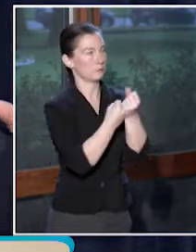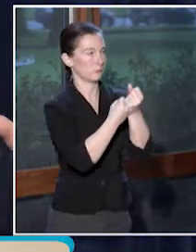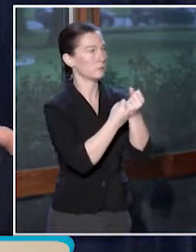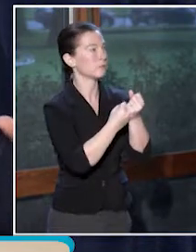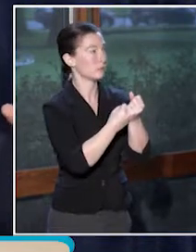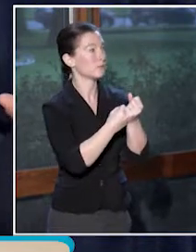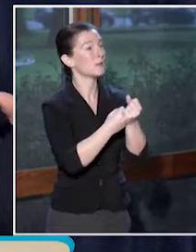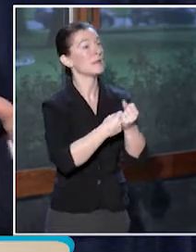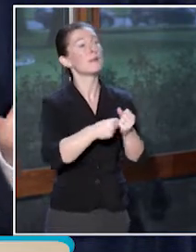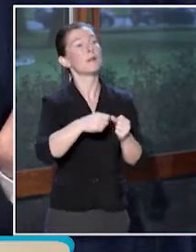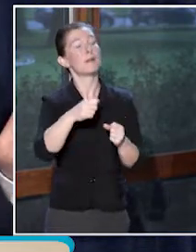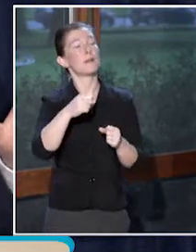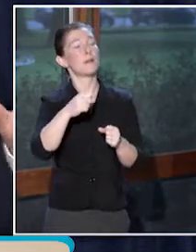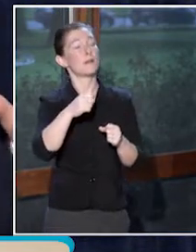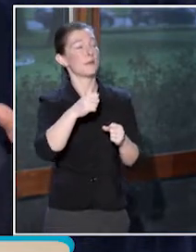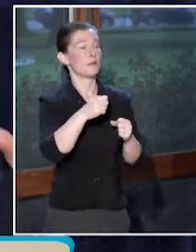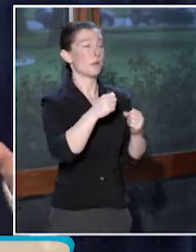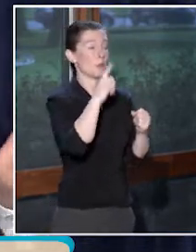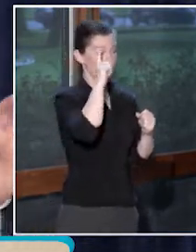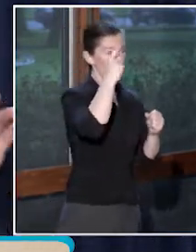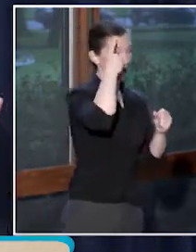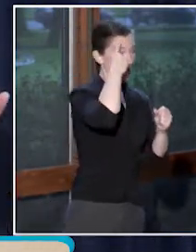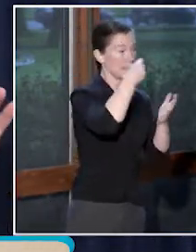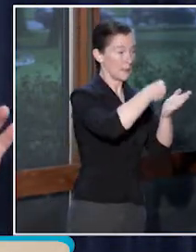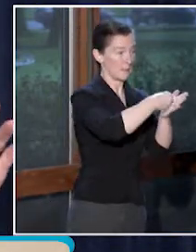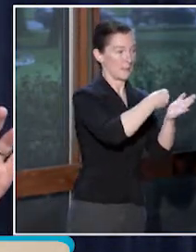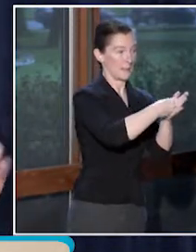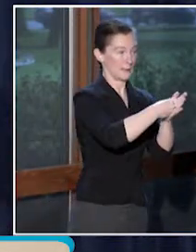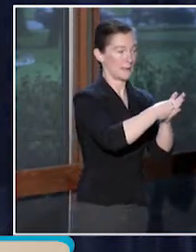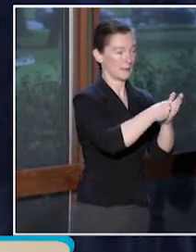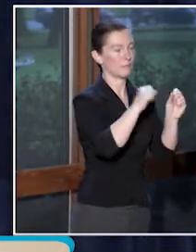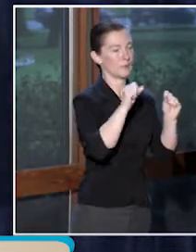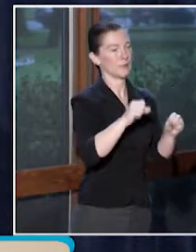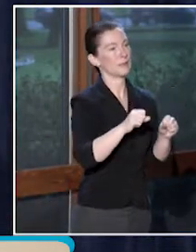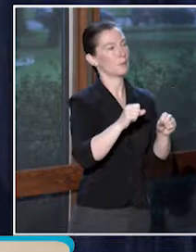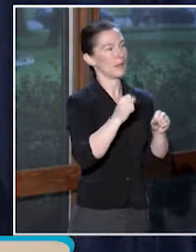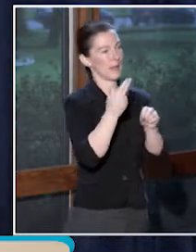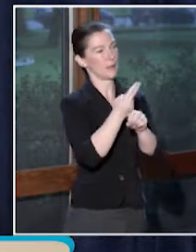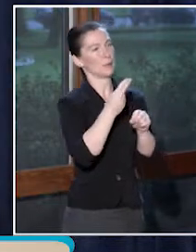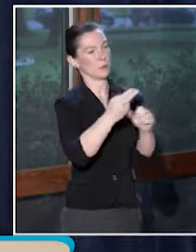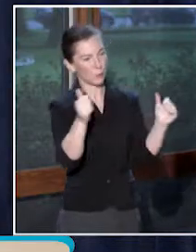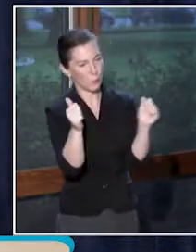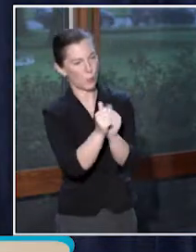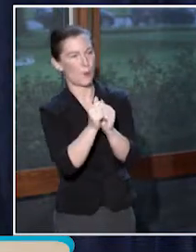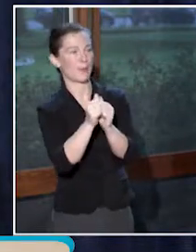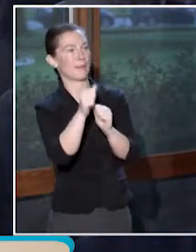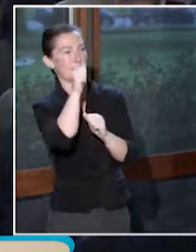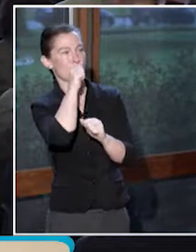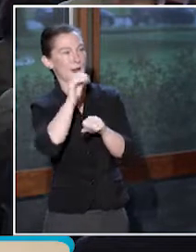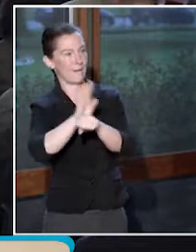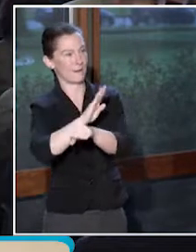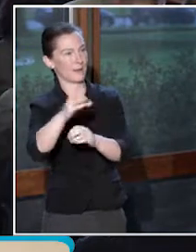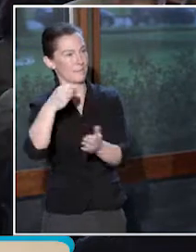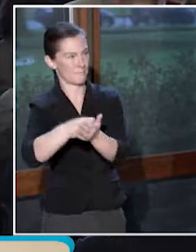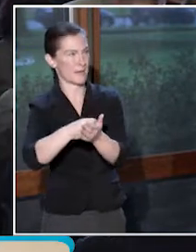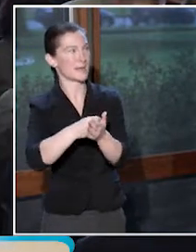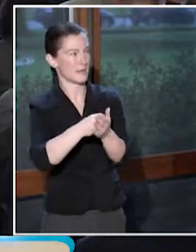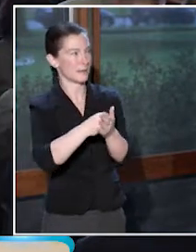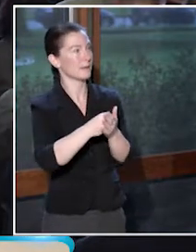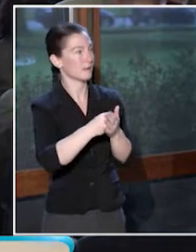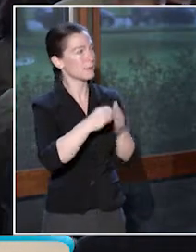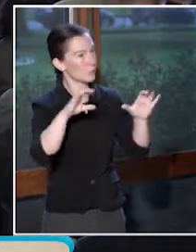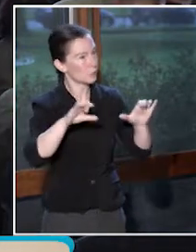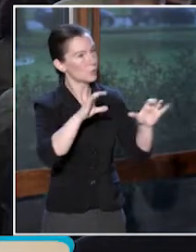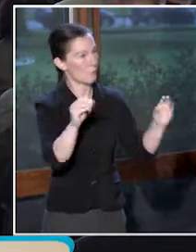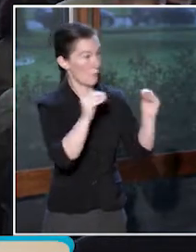can be leveraged by private and philanthropic dollars to go farther. Will you support it? Yes. Thank you.